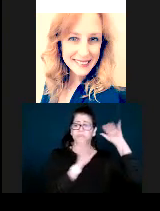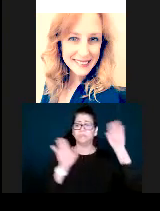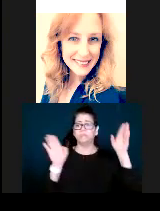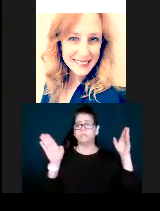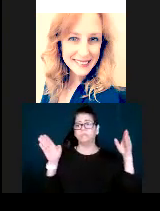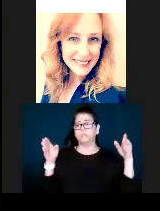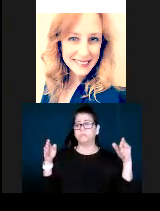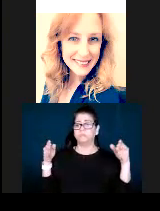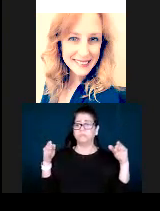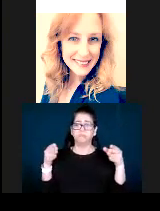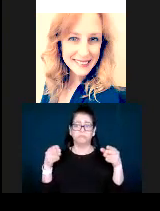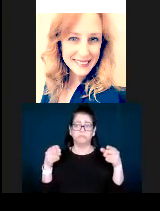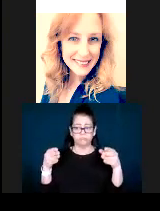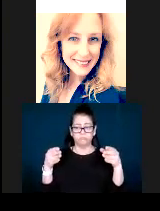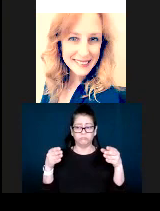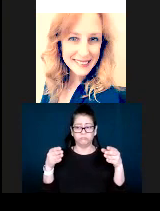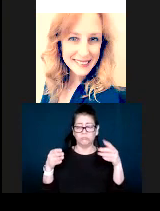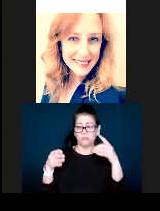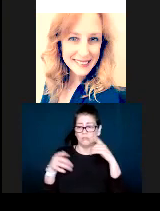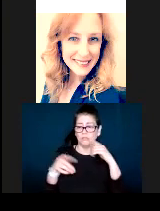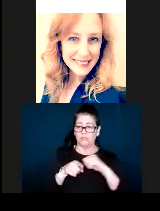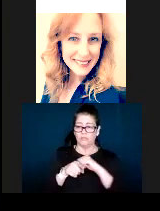this exercise.